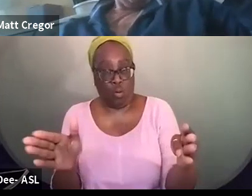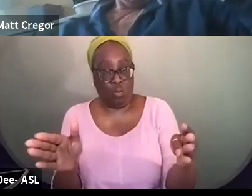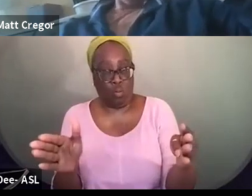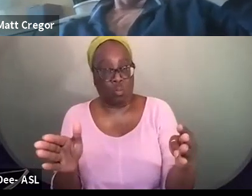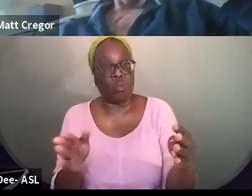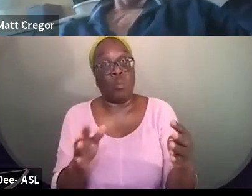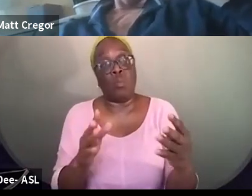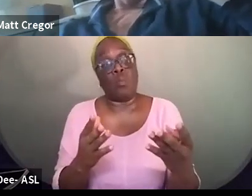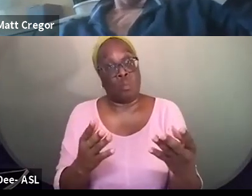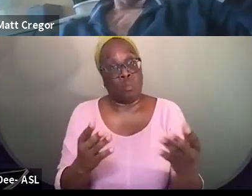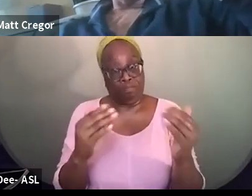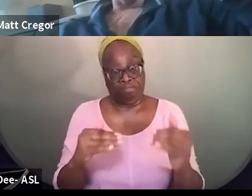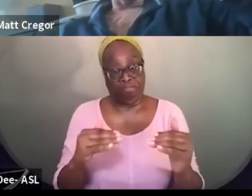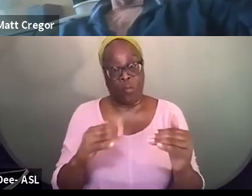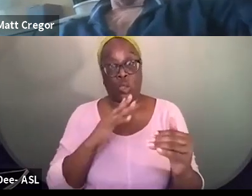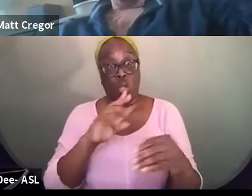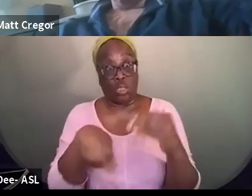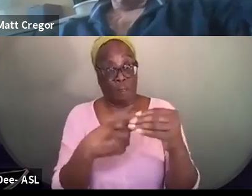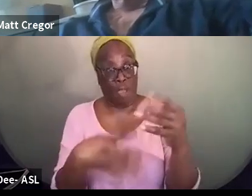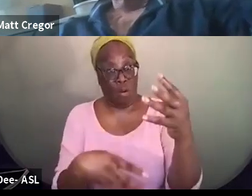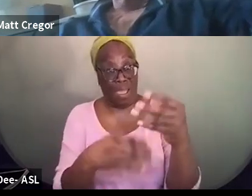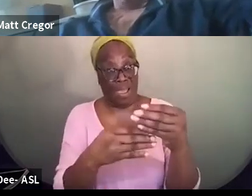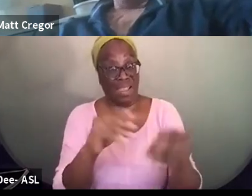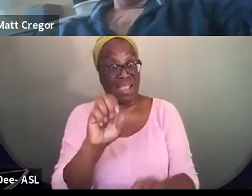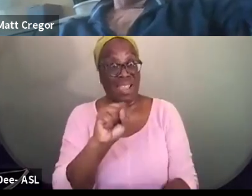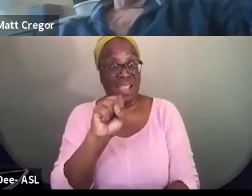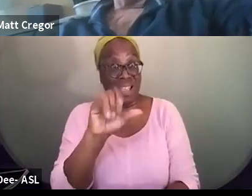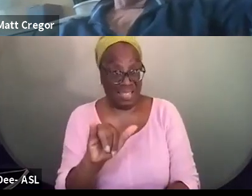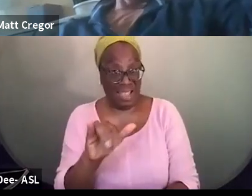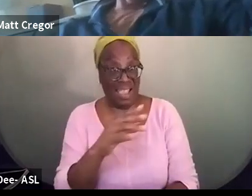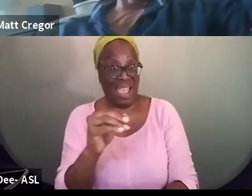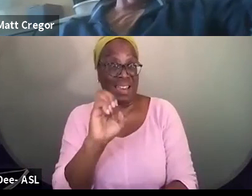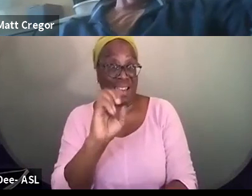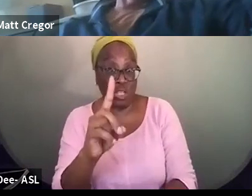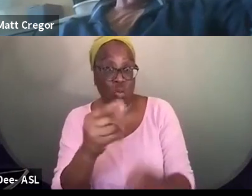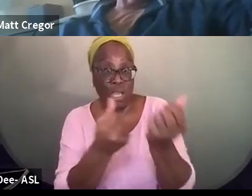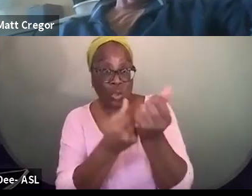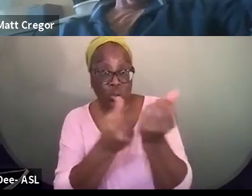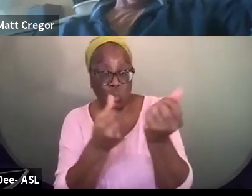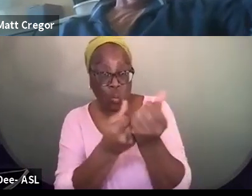essay. We've discussed educator support.